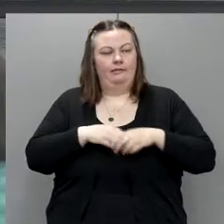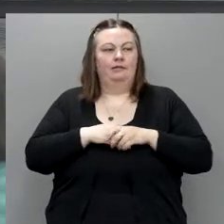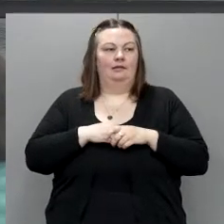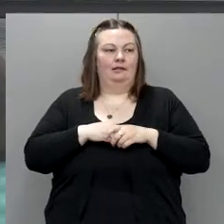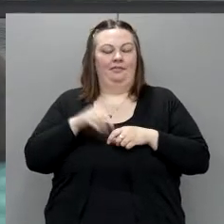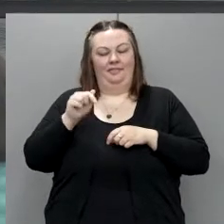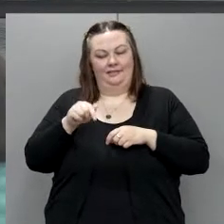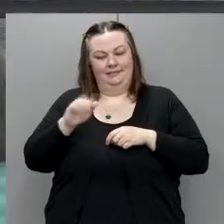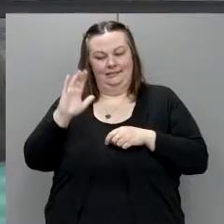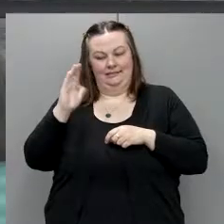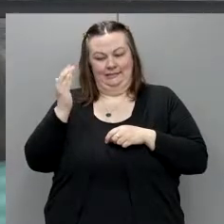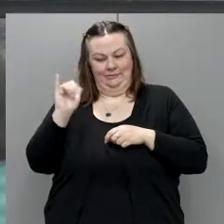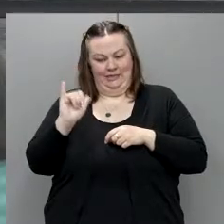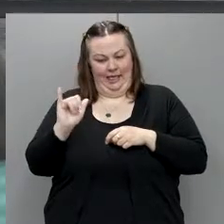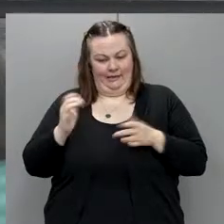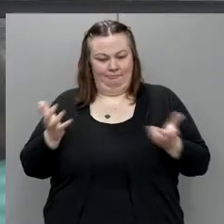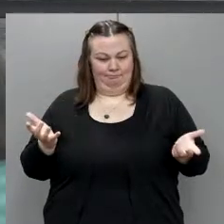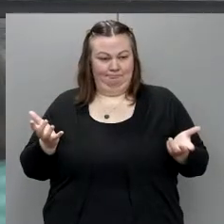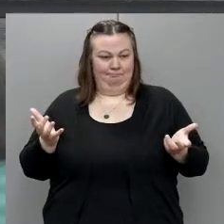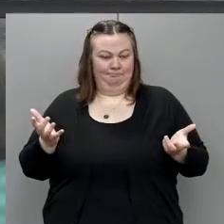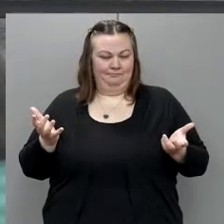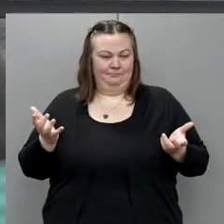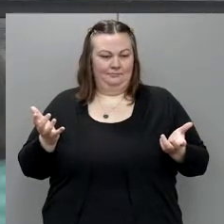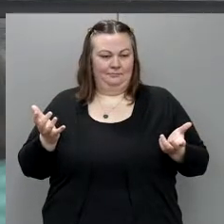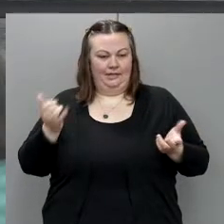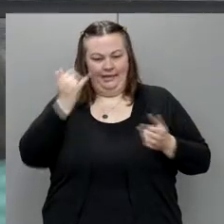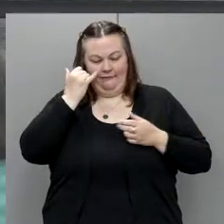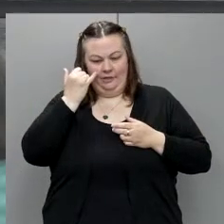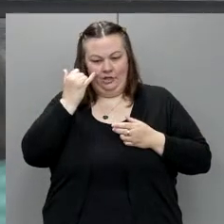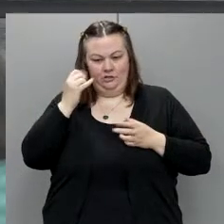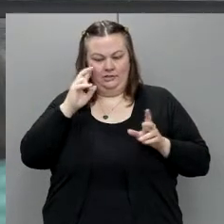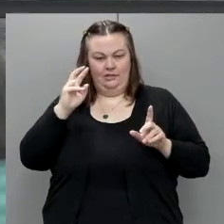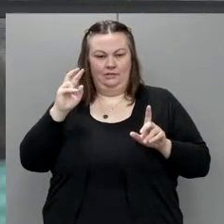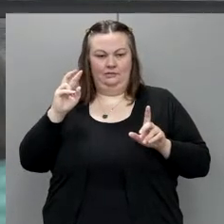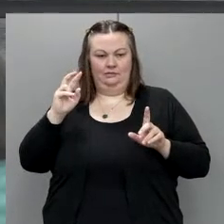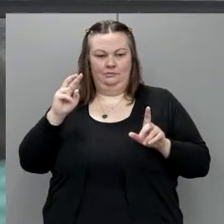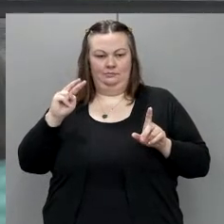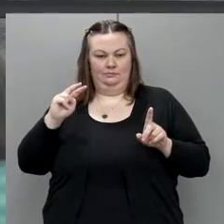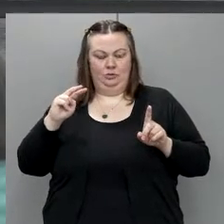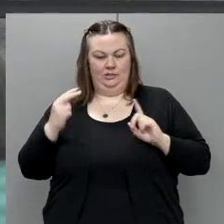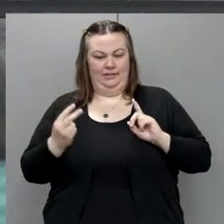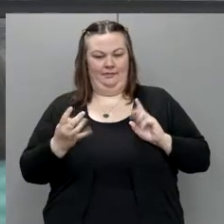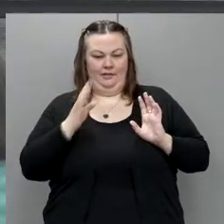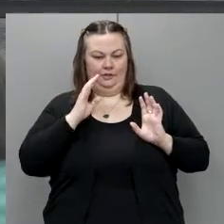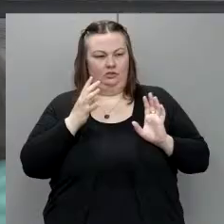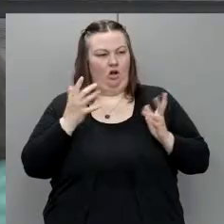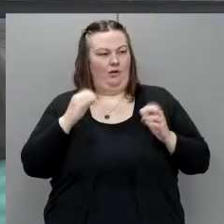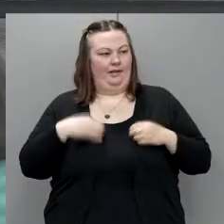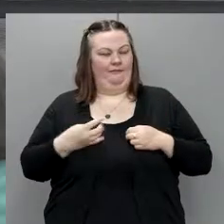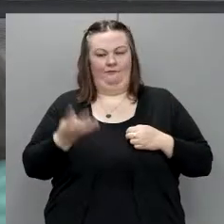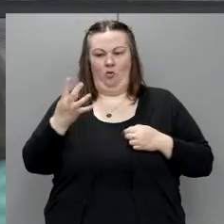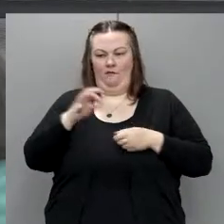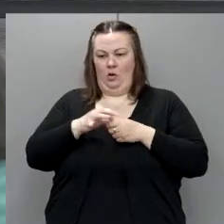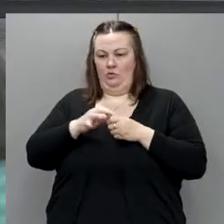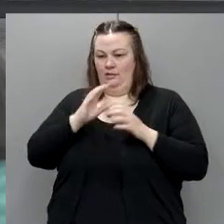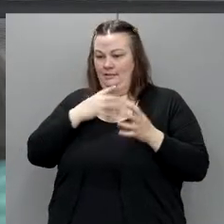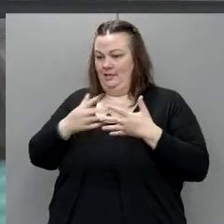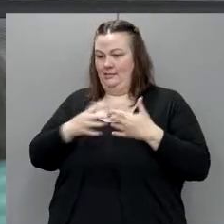it seems like as long as there is a perceived four votes, then nobody else's